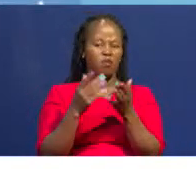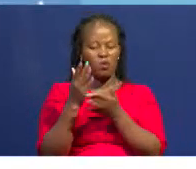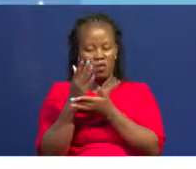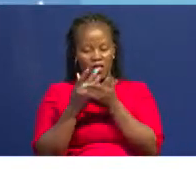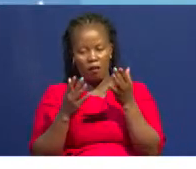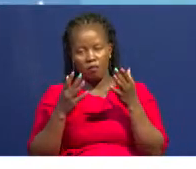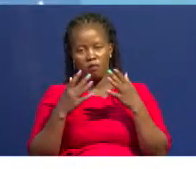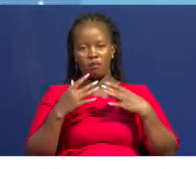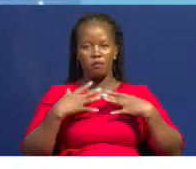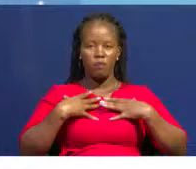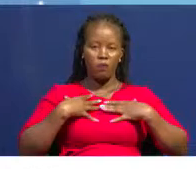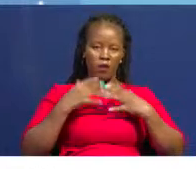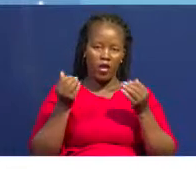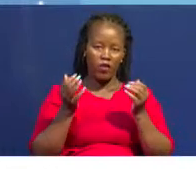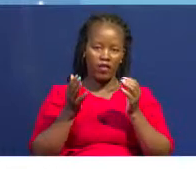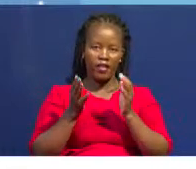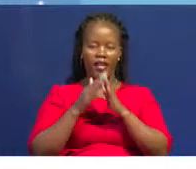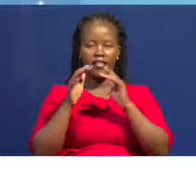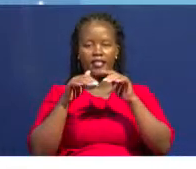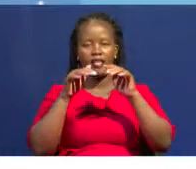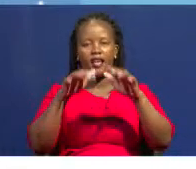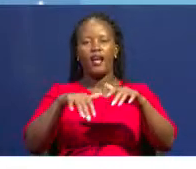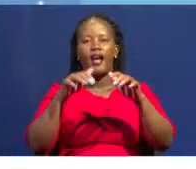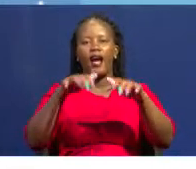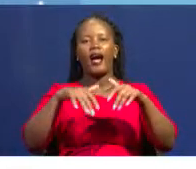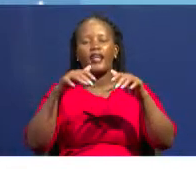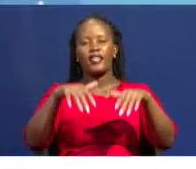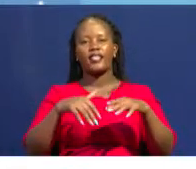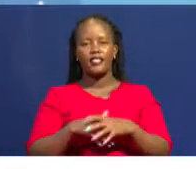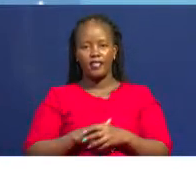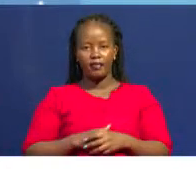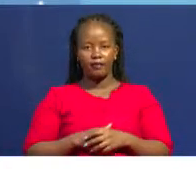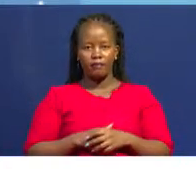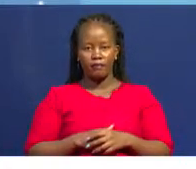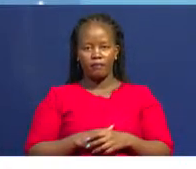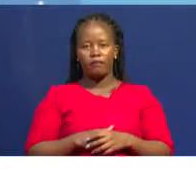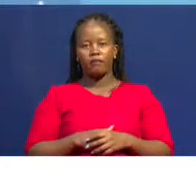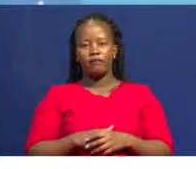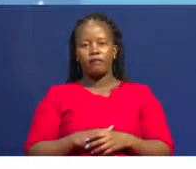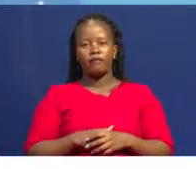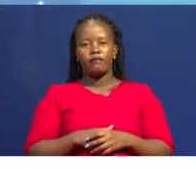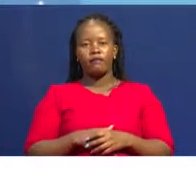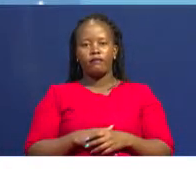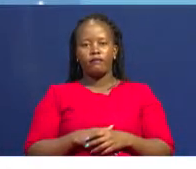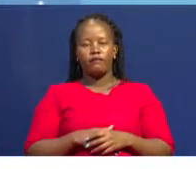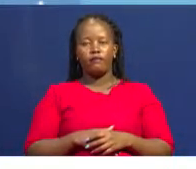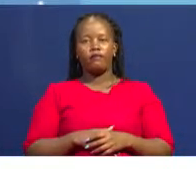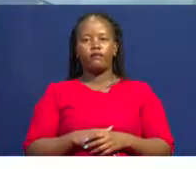agriculture. We'll be looking at including own source revenue for the counties. We're back in a moment.